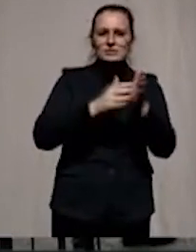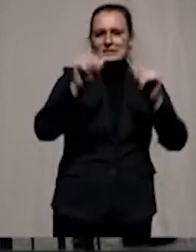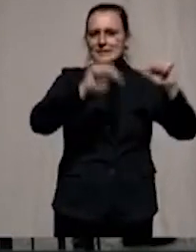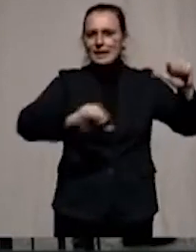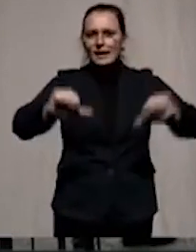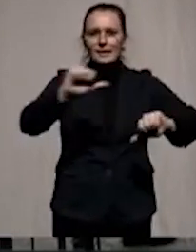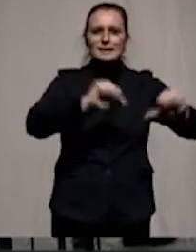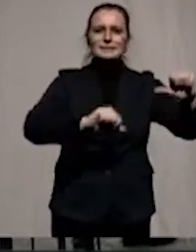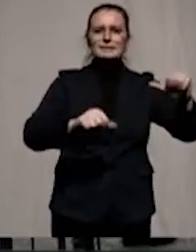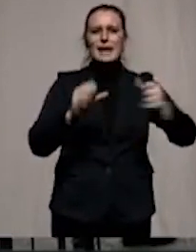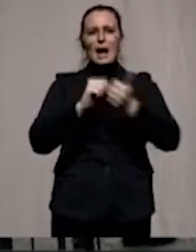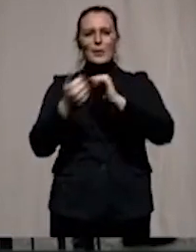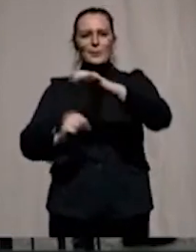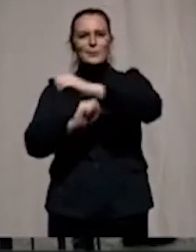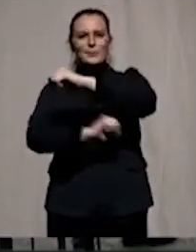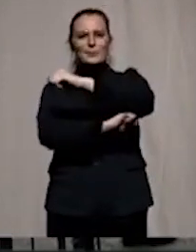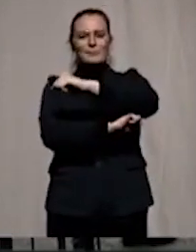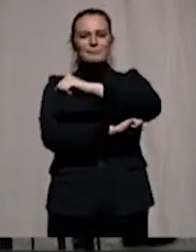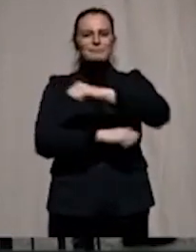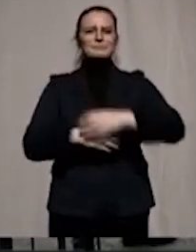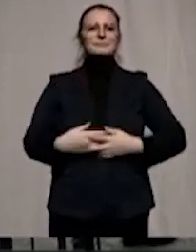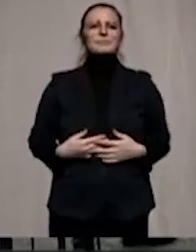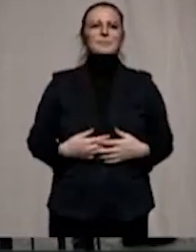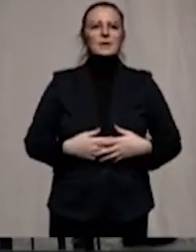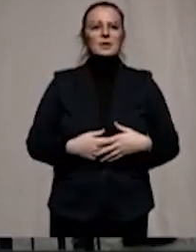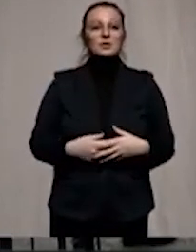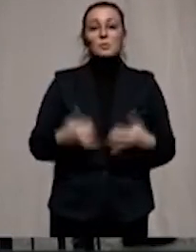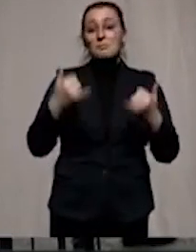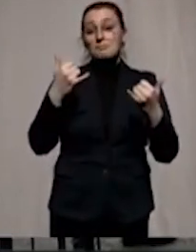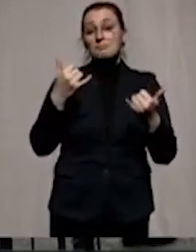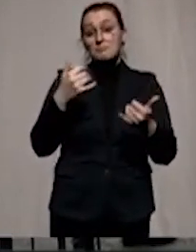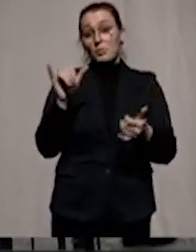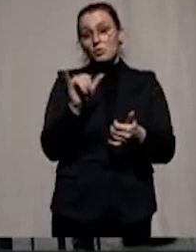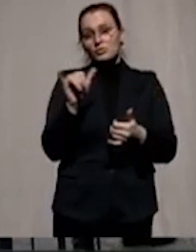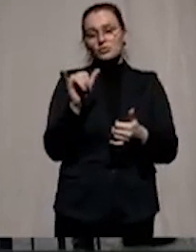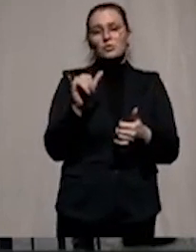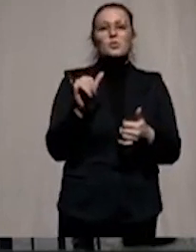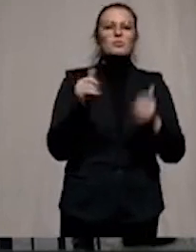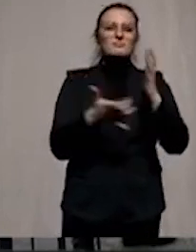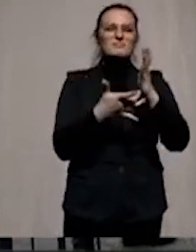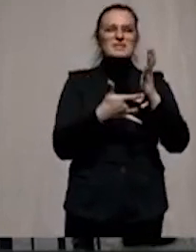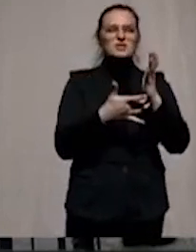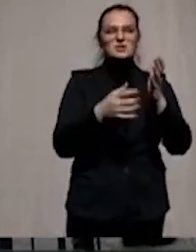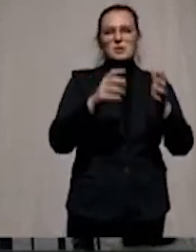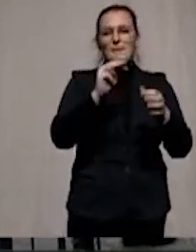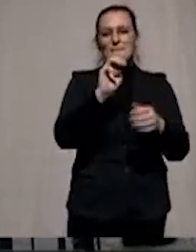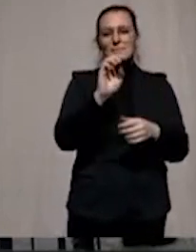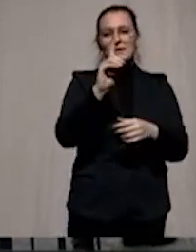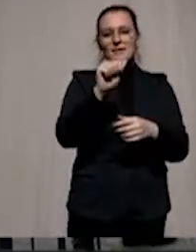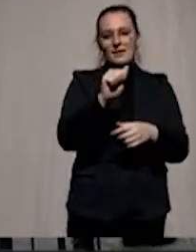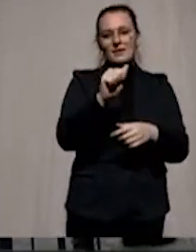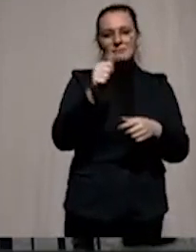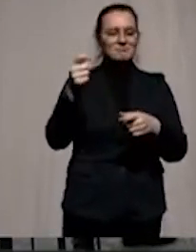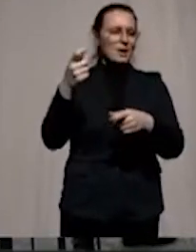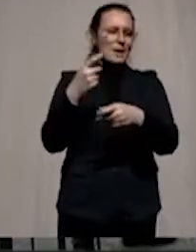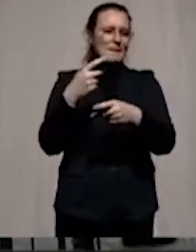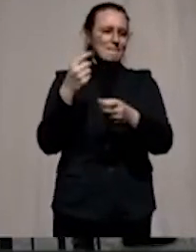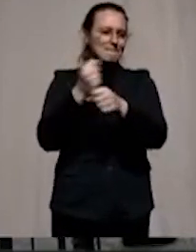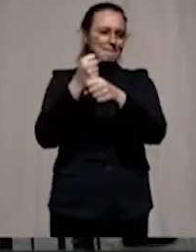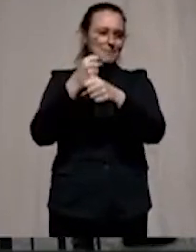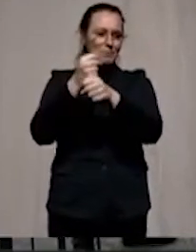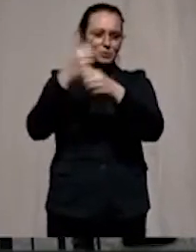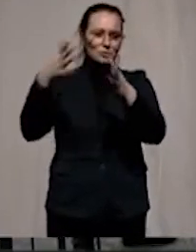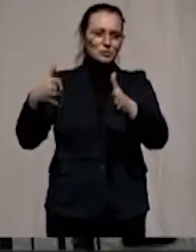itself. By day, I'm a digital media producer, so I do multimedia for TV, film, commercial media